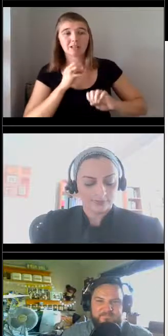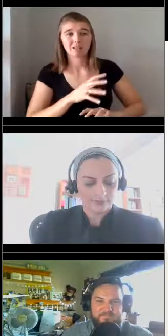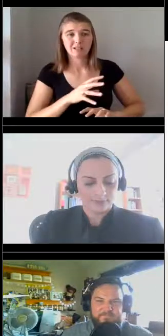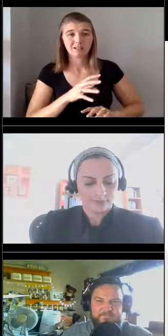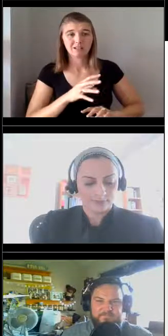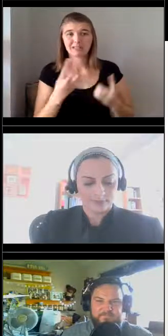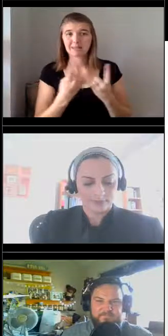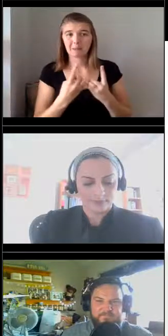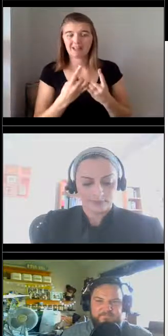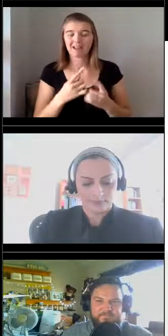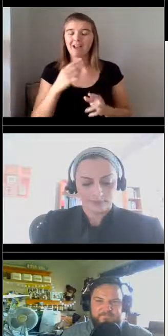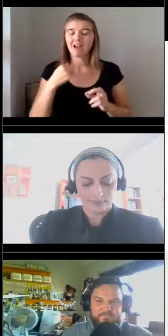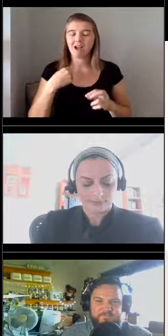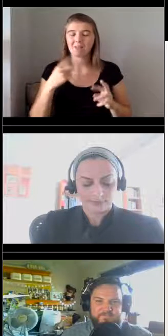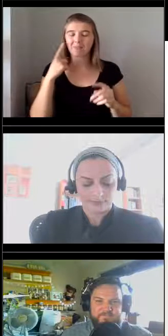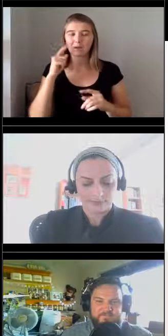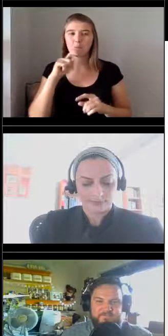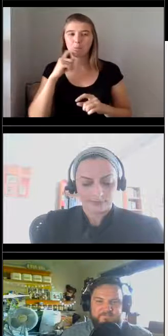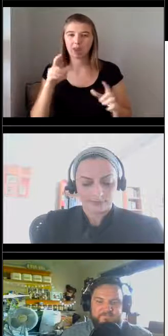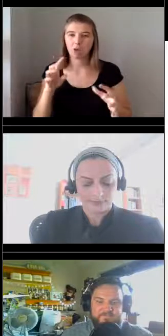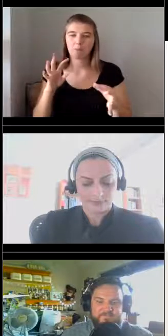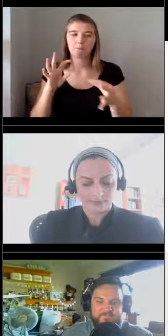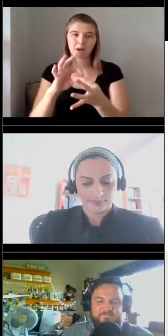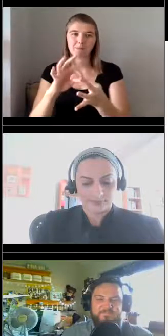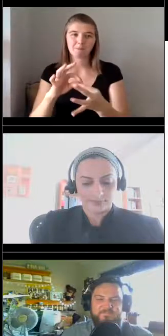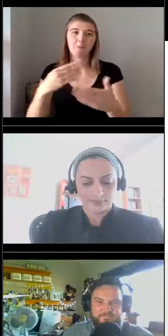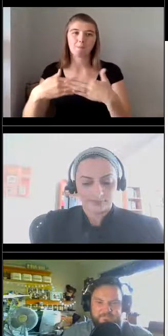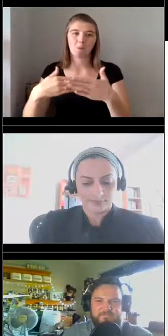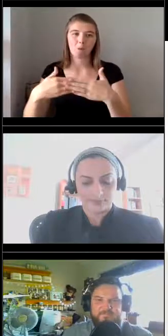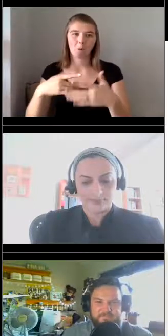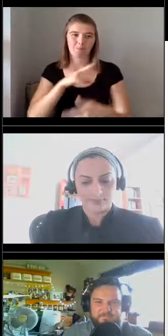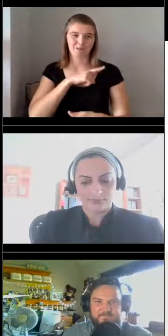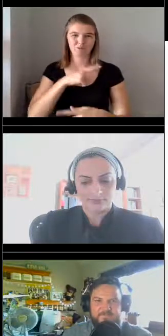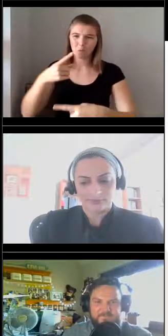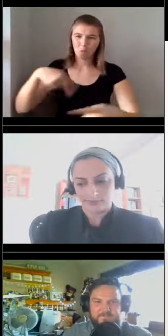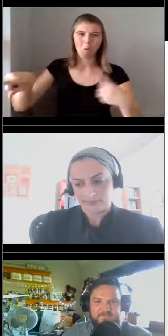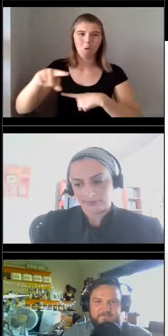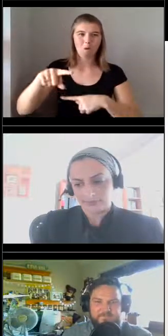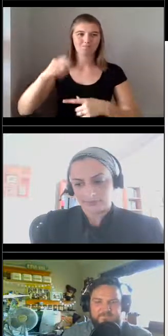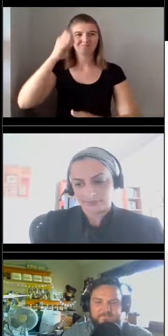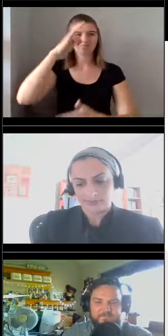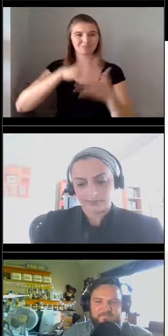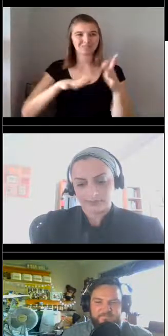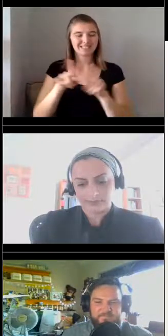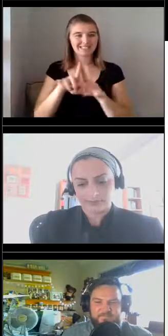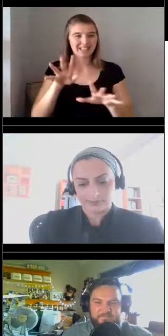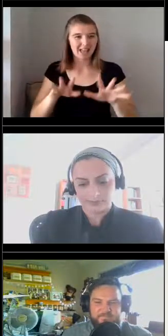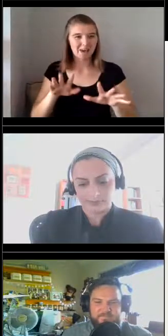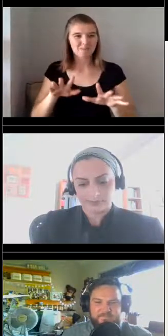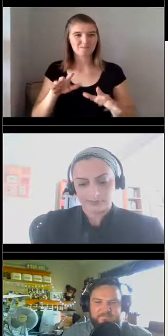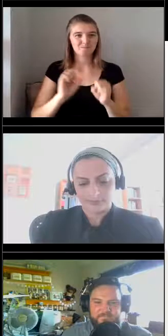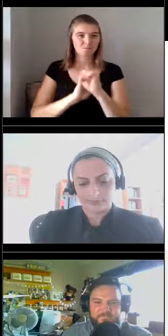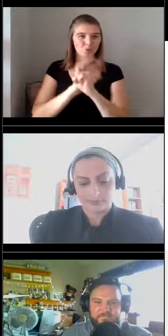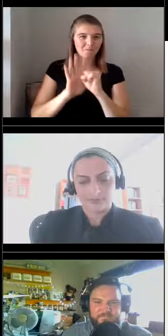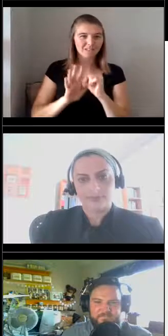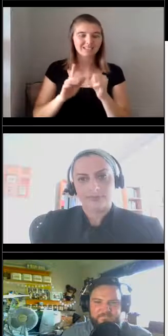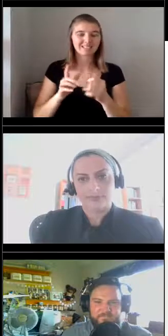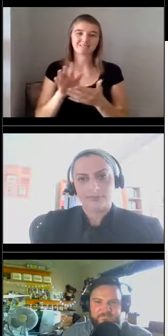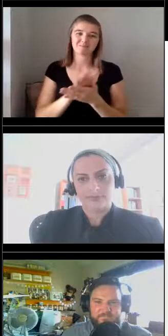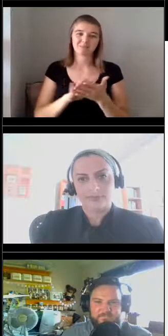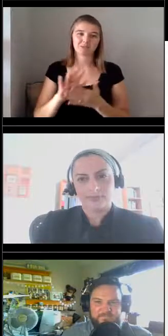it's something everyone has had to adjust to together. And there is an acknowledgement that everyone has had very difficult moments, whether it's